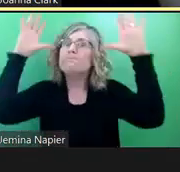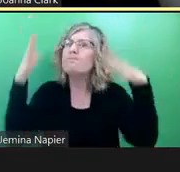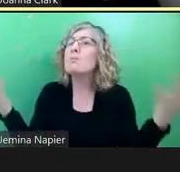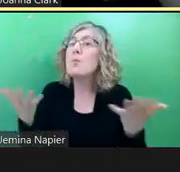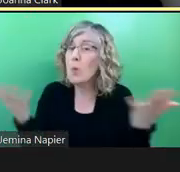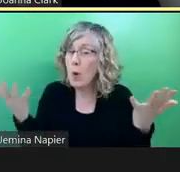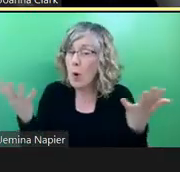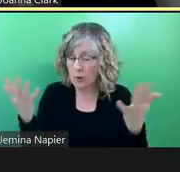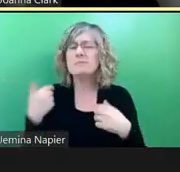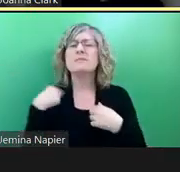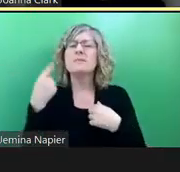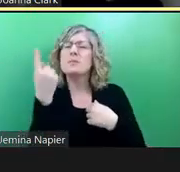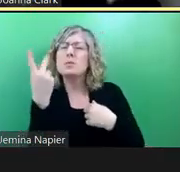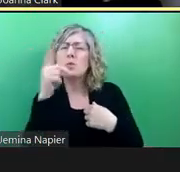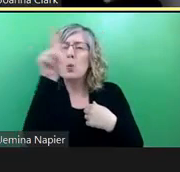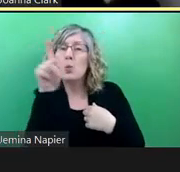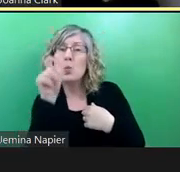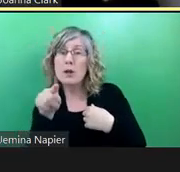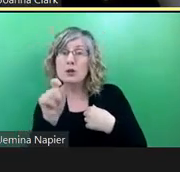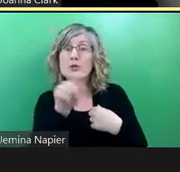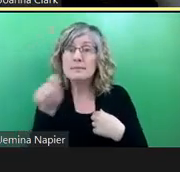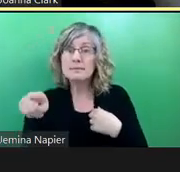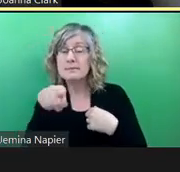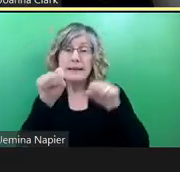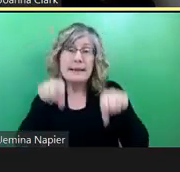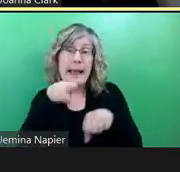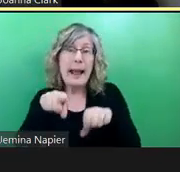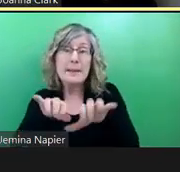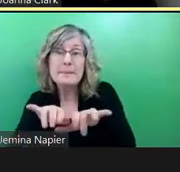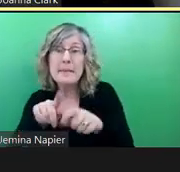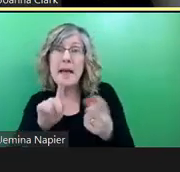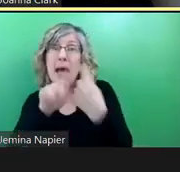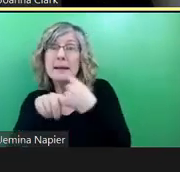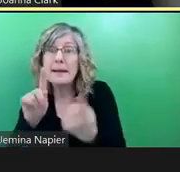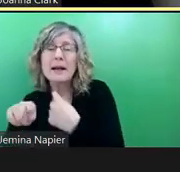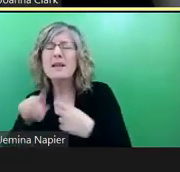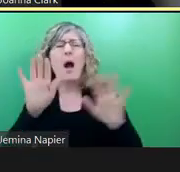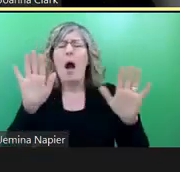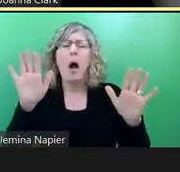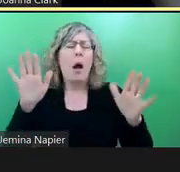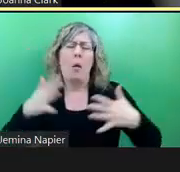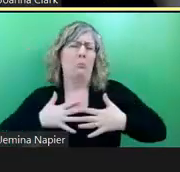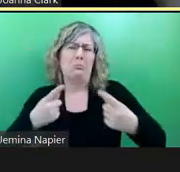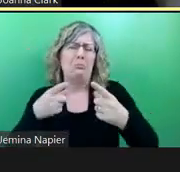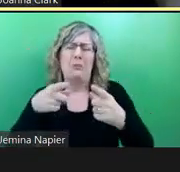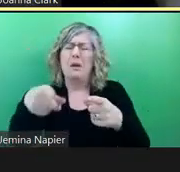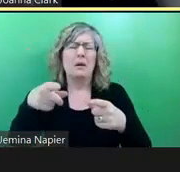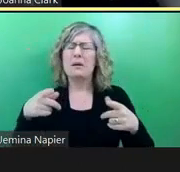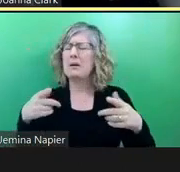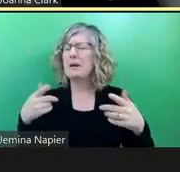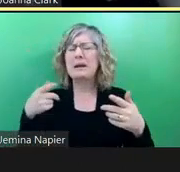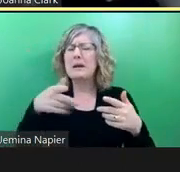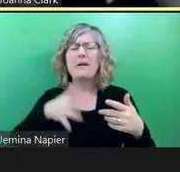is completely anonymous, so there's absolutely no attribution to any of the answers. So if we can put those up